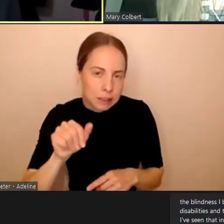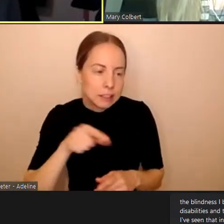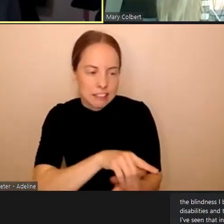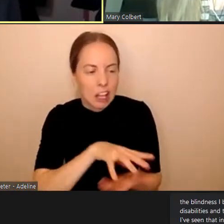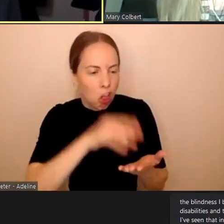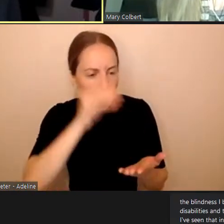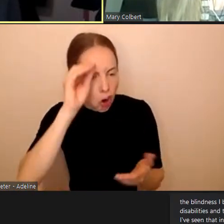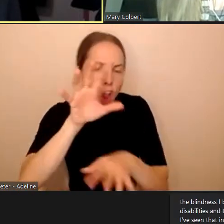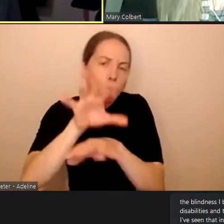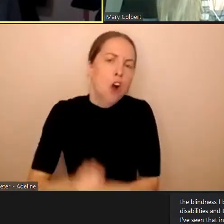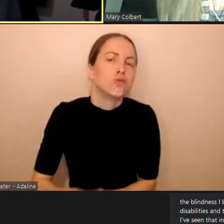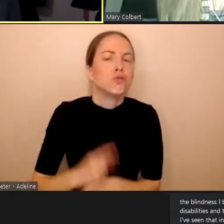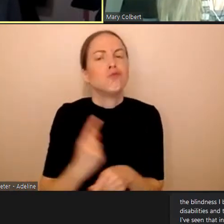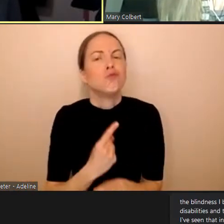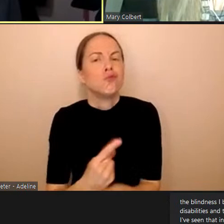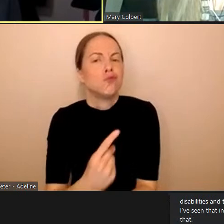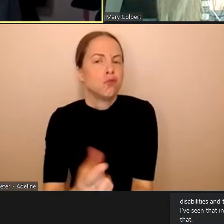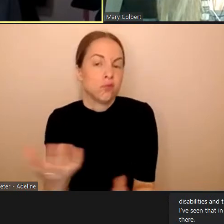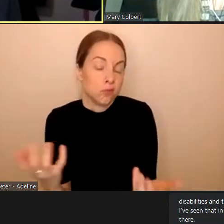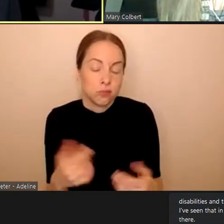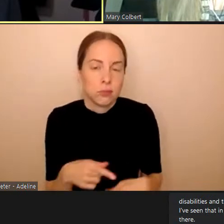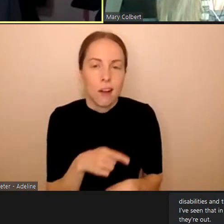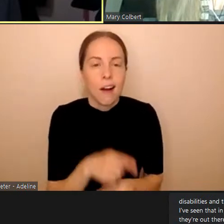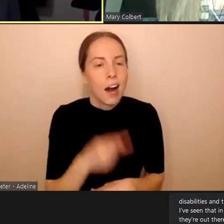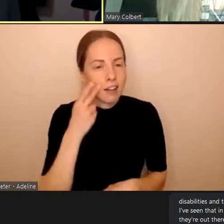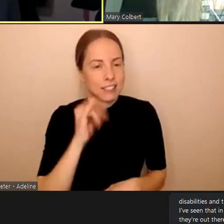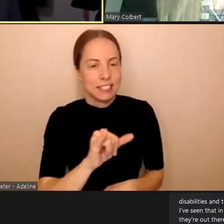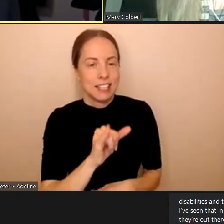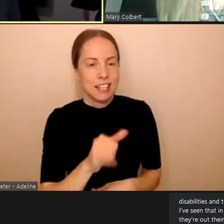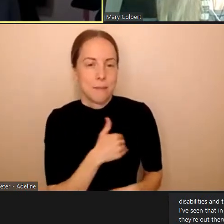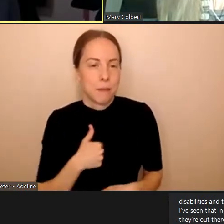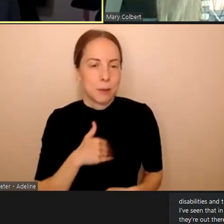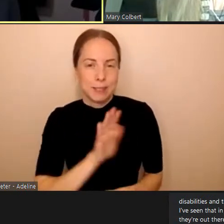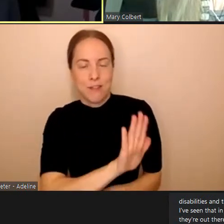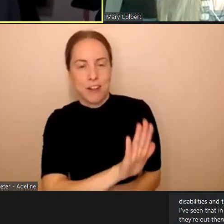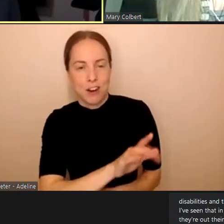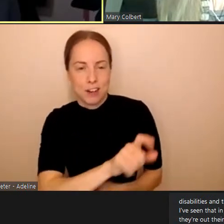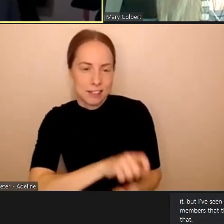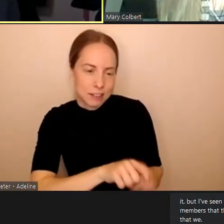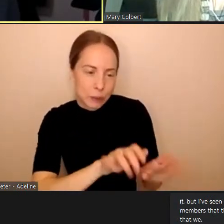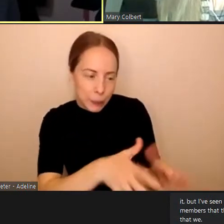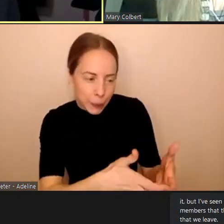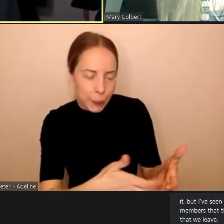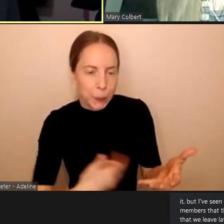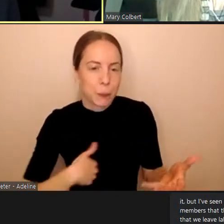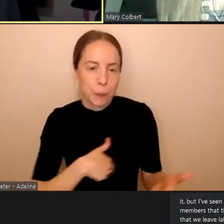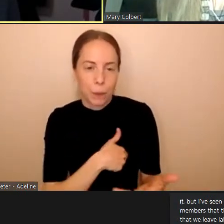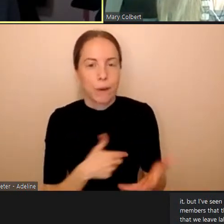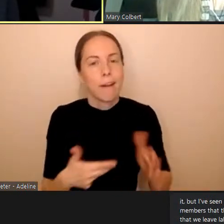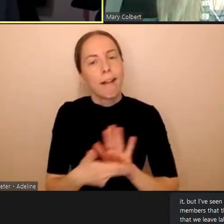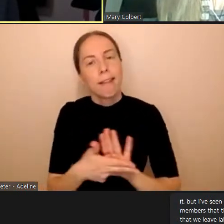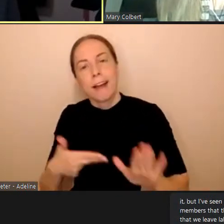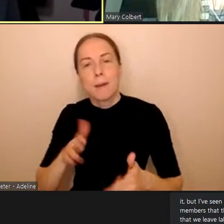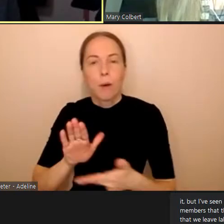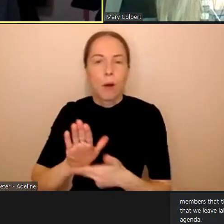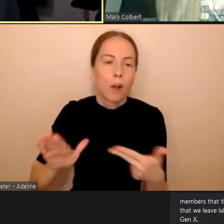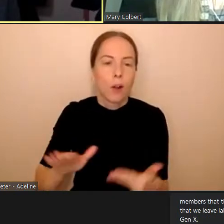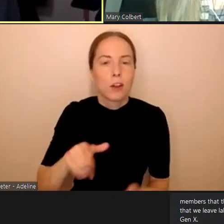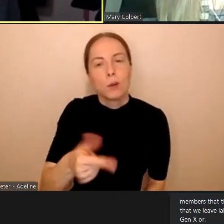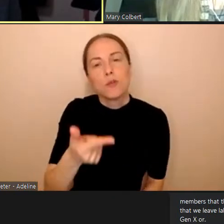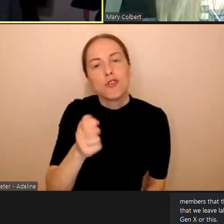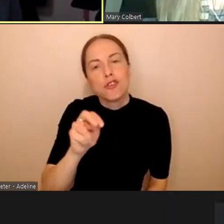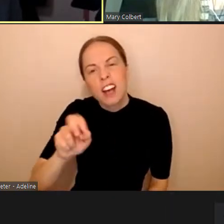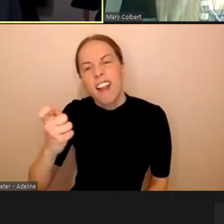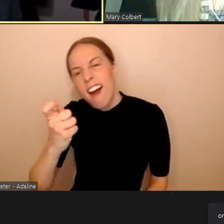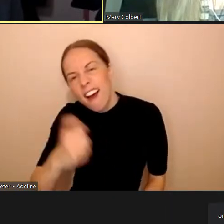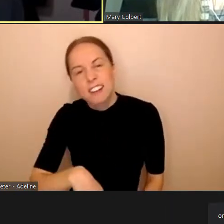other members of their particular group that we label each other with, if you're a Gen Xer or this or